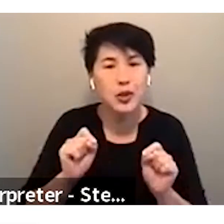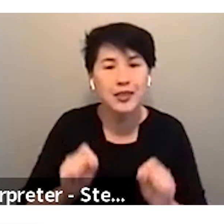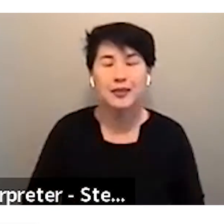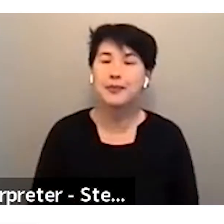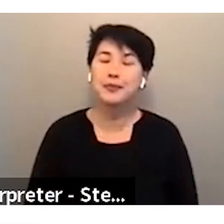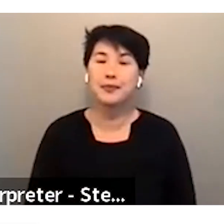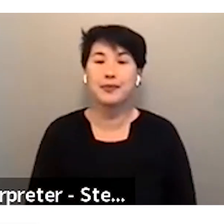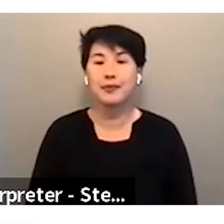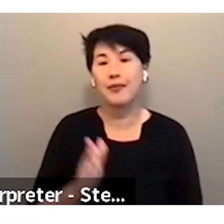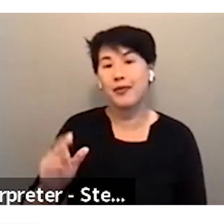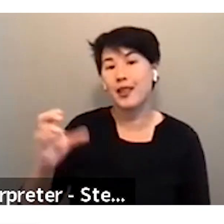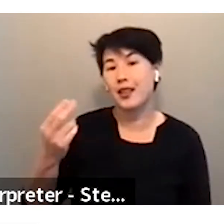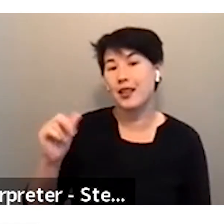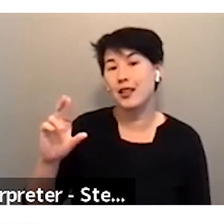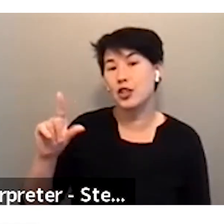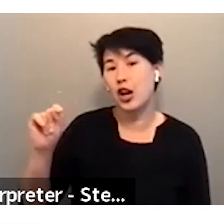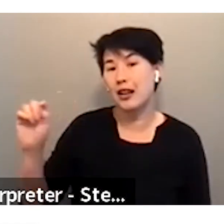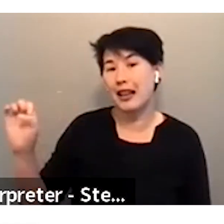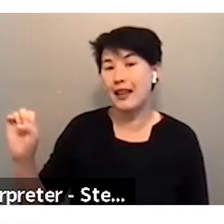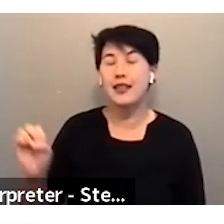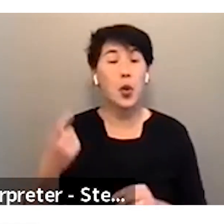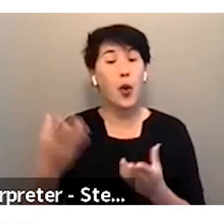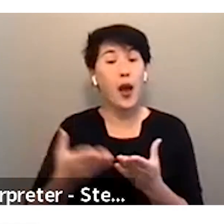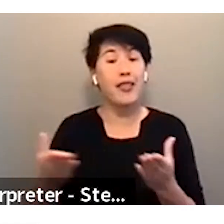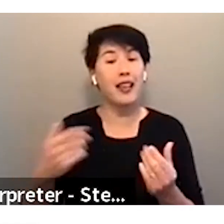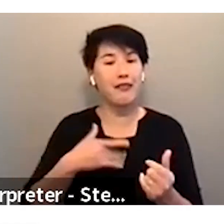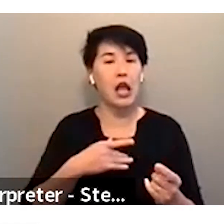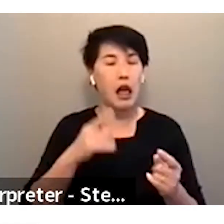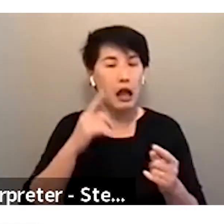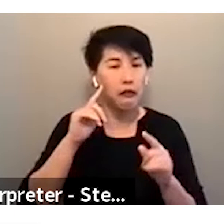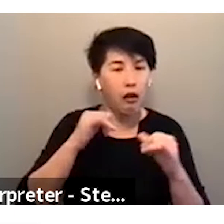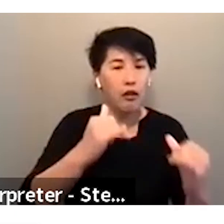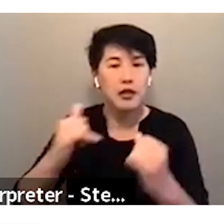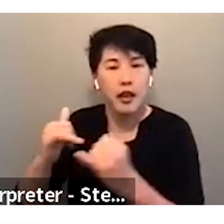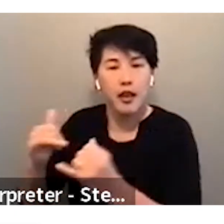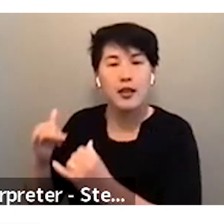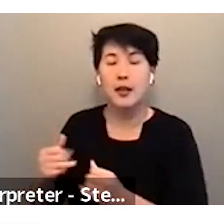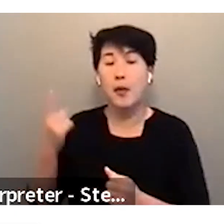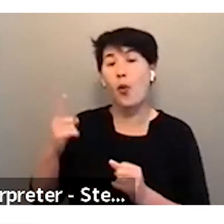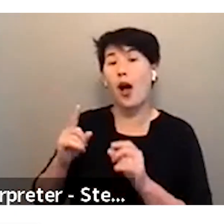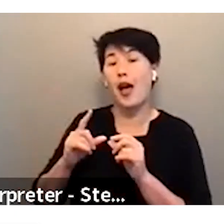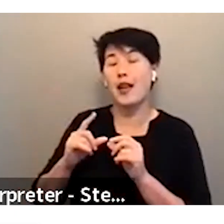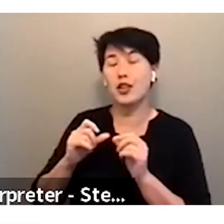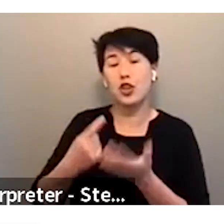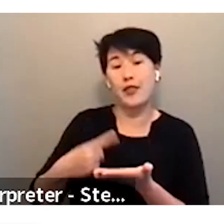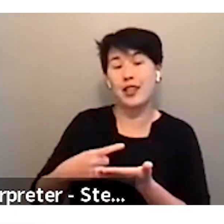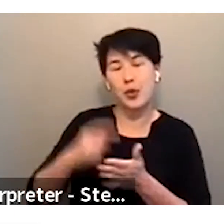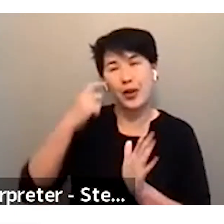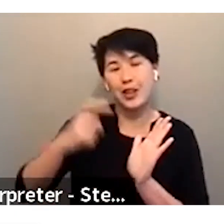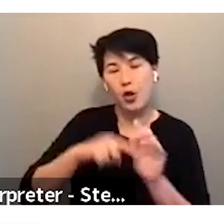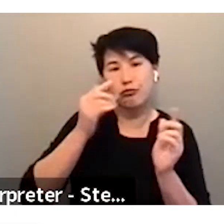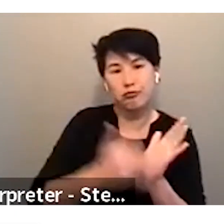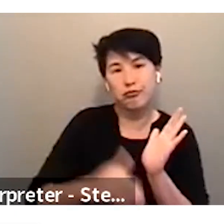things that kind of are a common thread we all have. And one thing we've had in these conversations we've had with people that is always kind of a